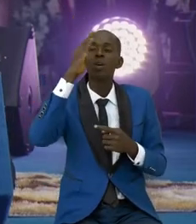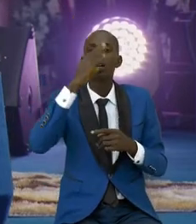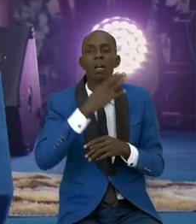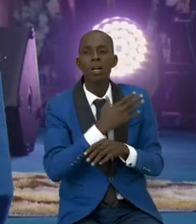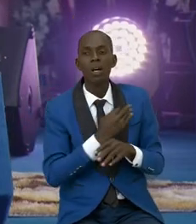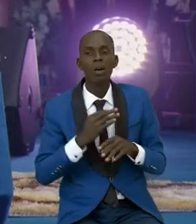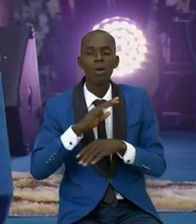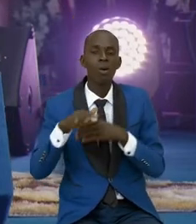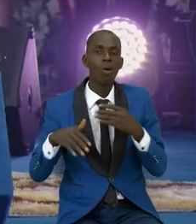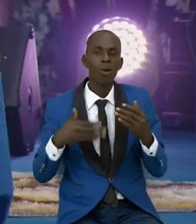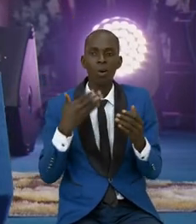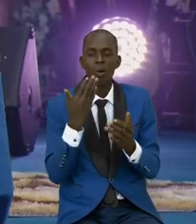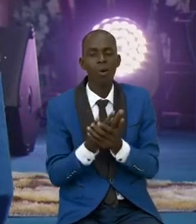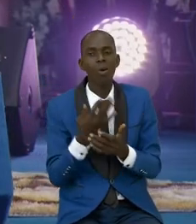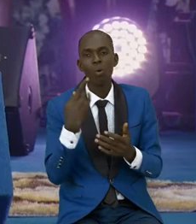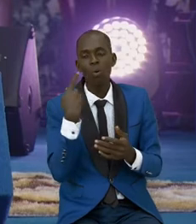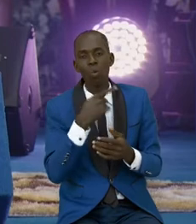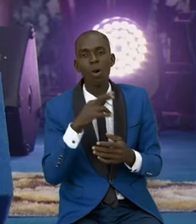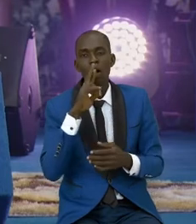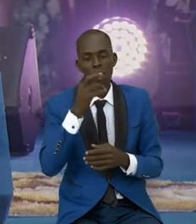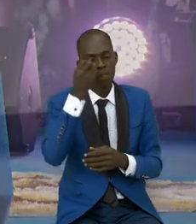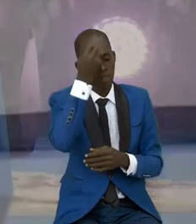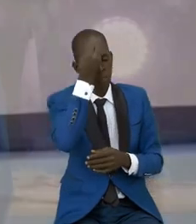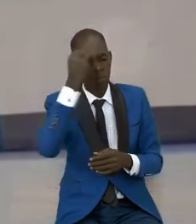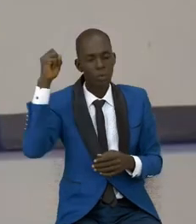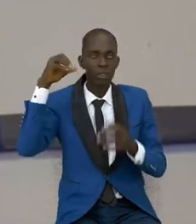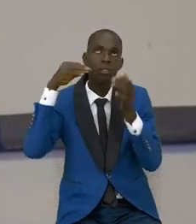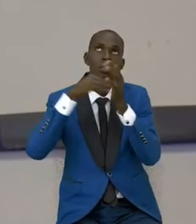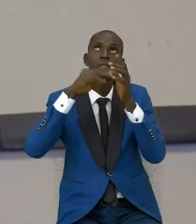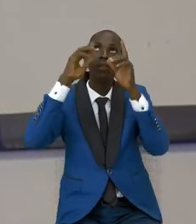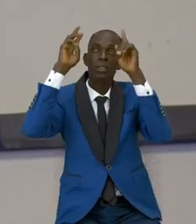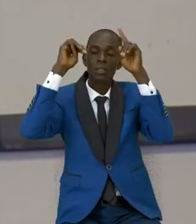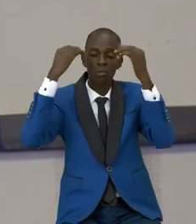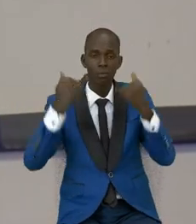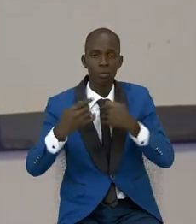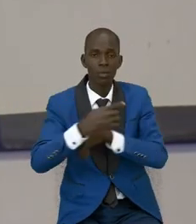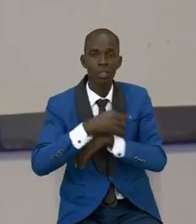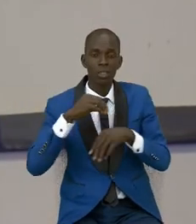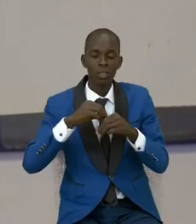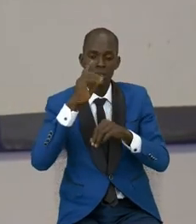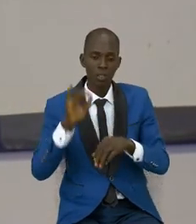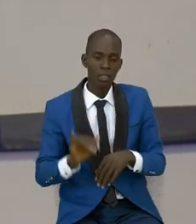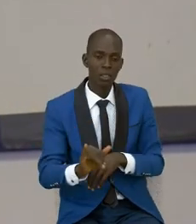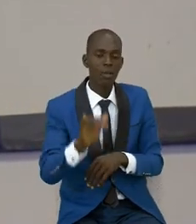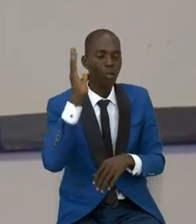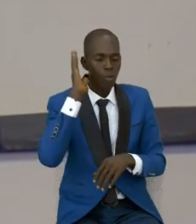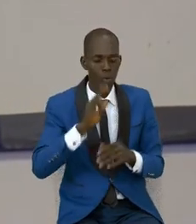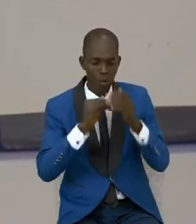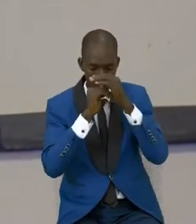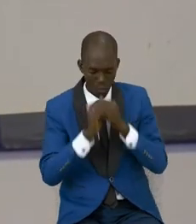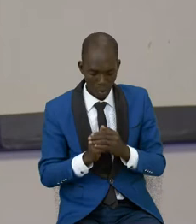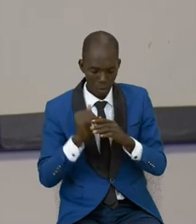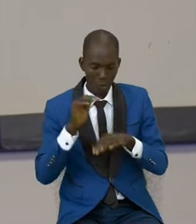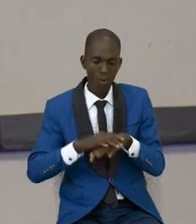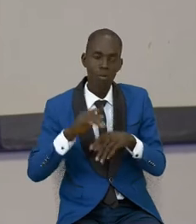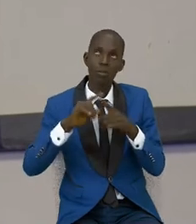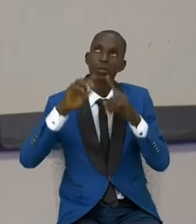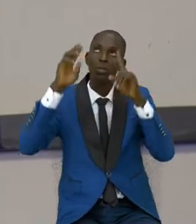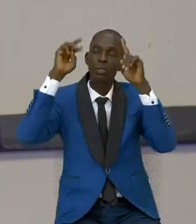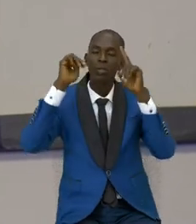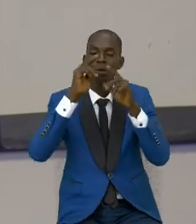who are rebellious against him today, in eternity they will bow unto him. Hallowed